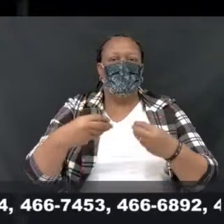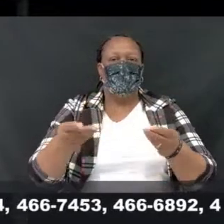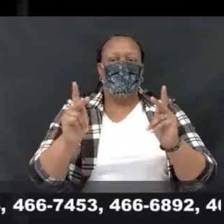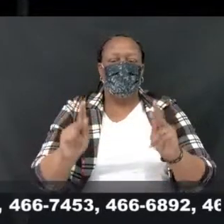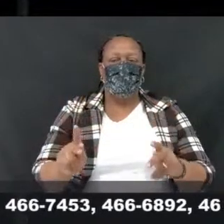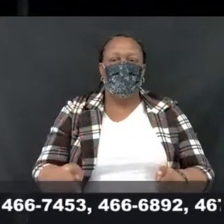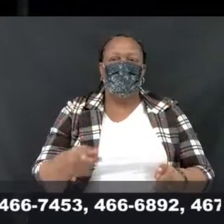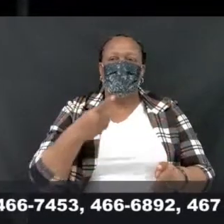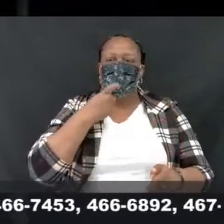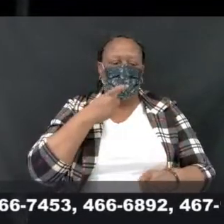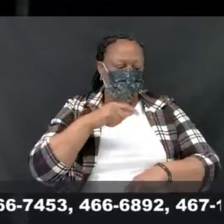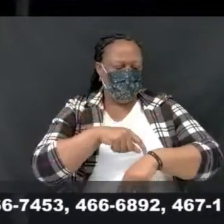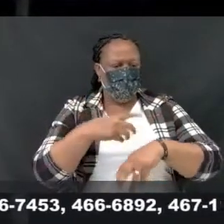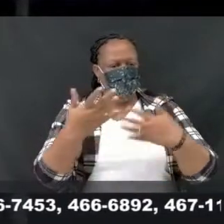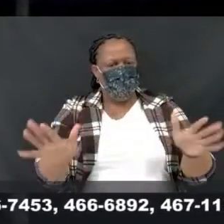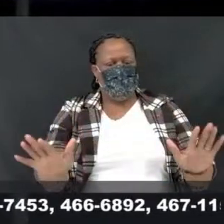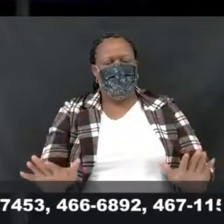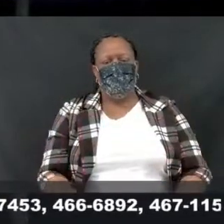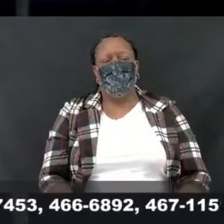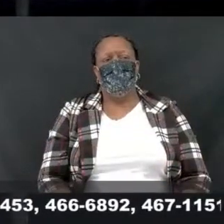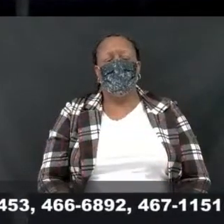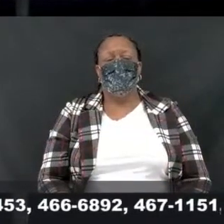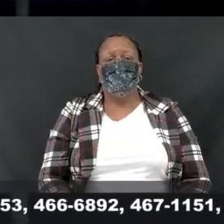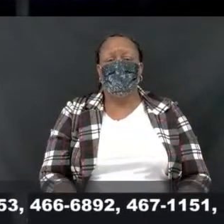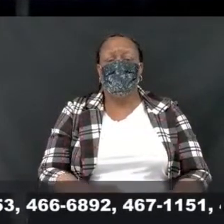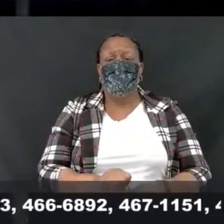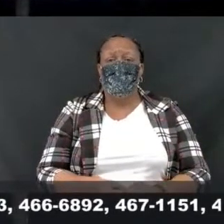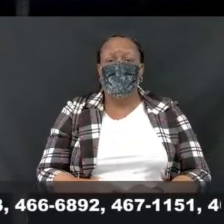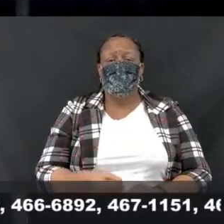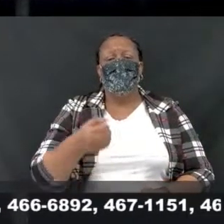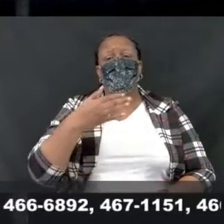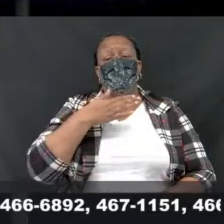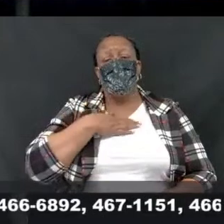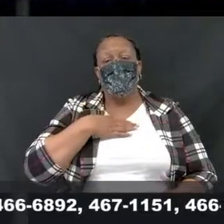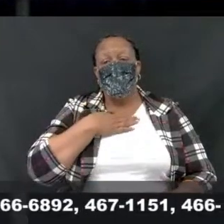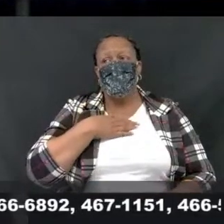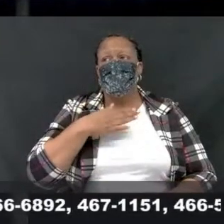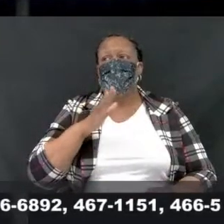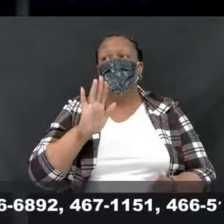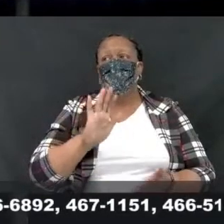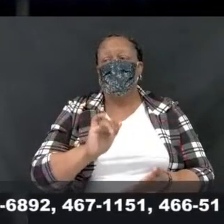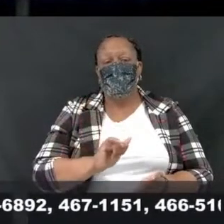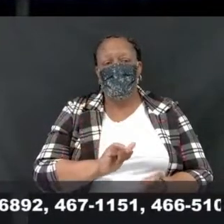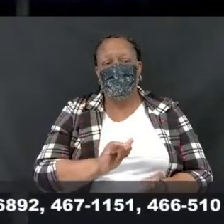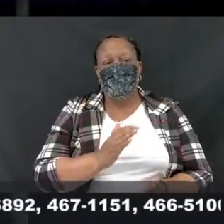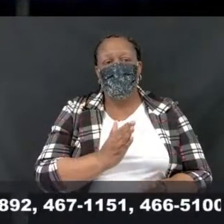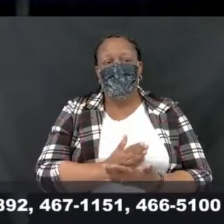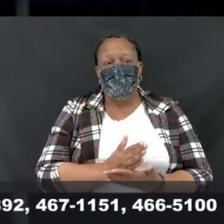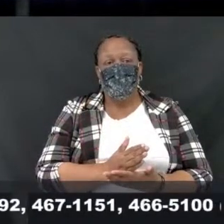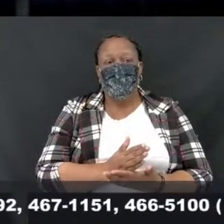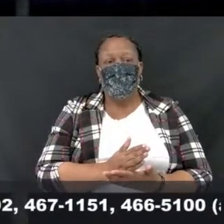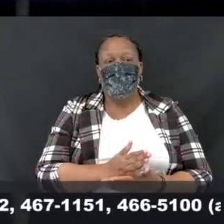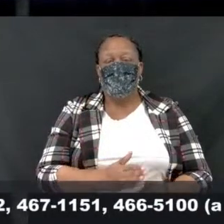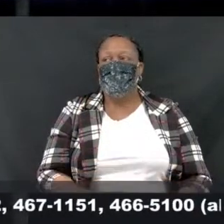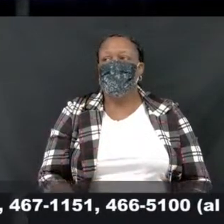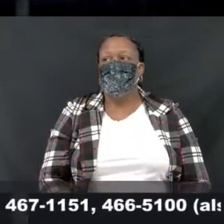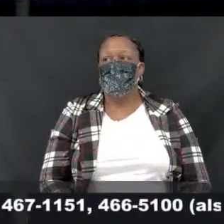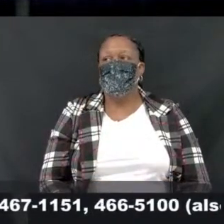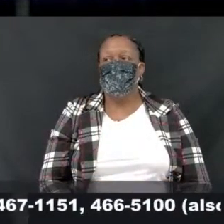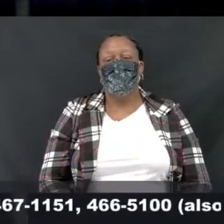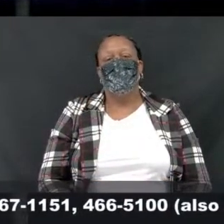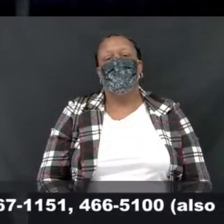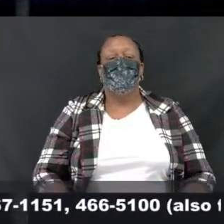any expired vaccines. We note your concern, and the CMO, we can speak to the nurses to make sure that if